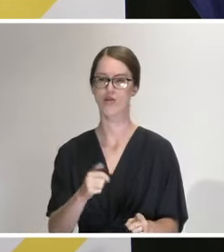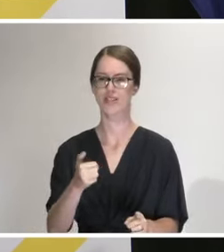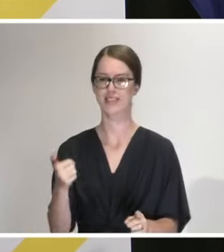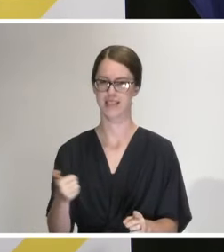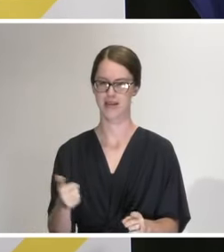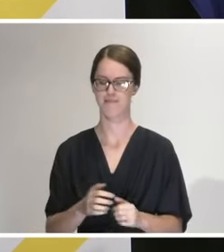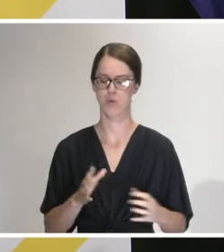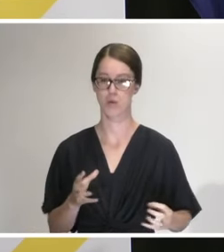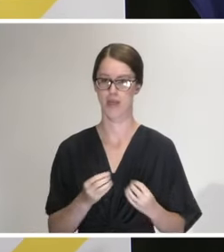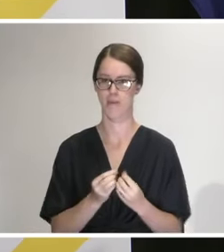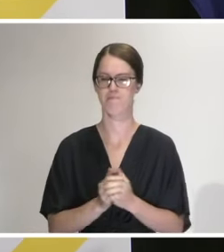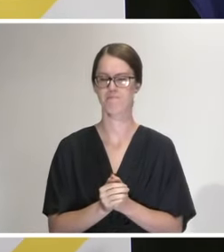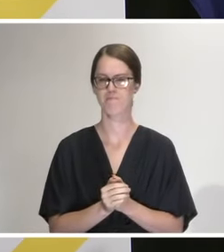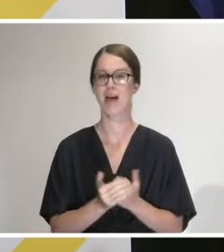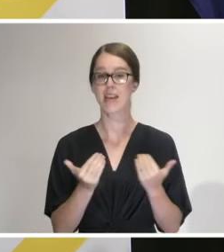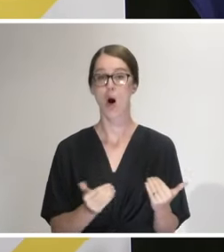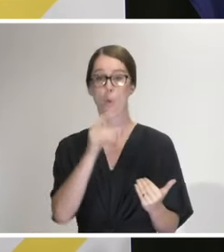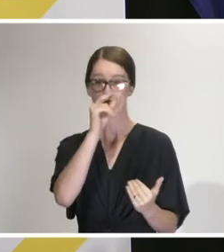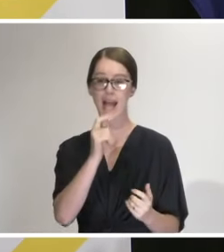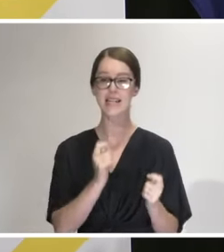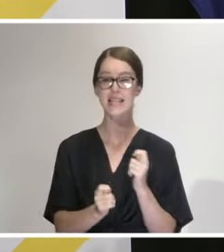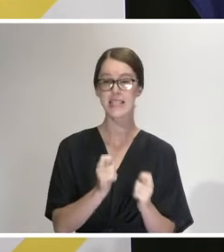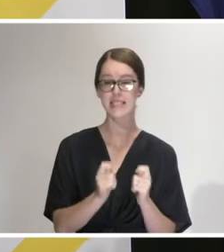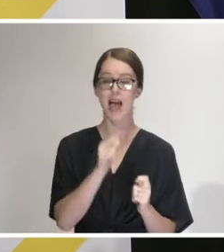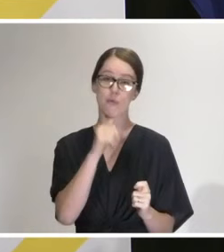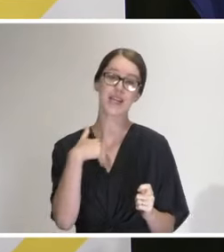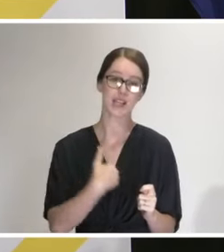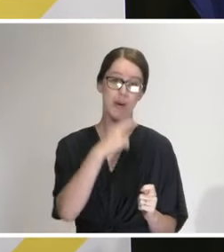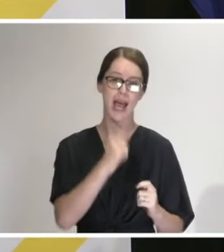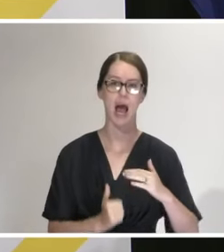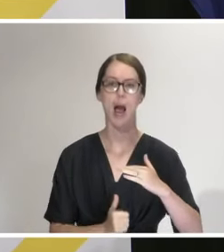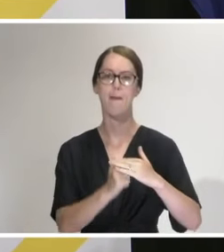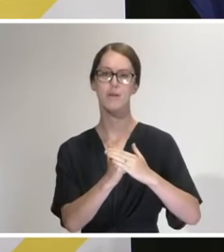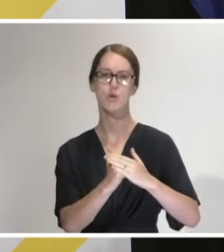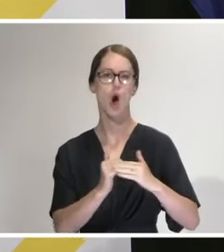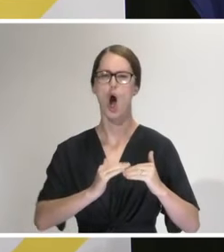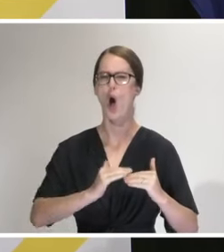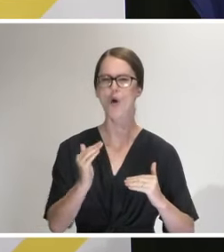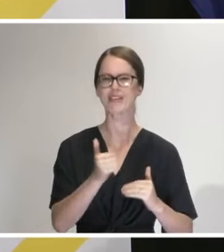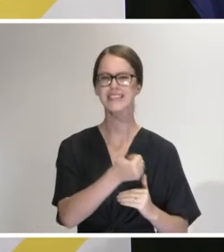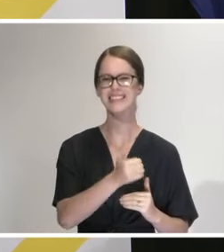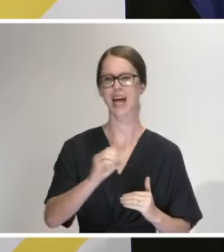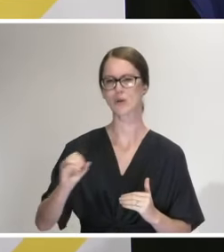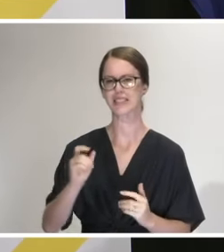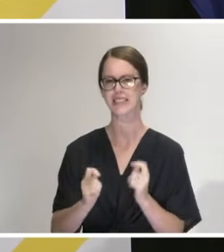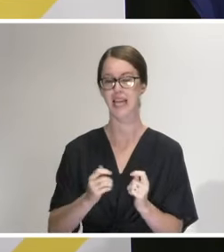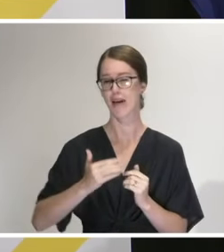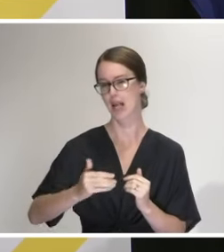33,116, and we now have capacity to do, should we need to, over 6,000 tests per day around the